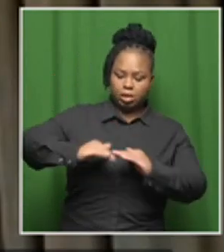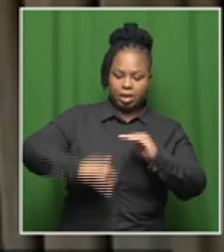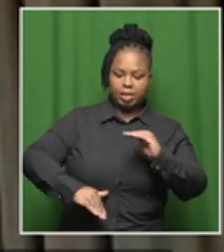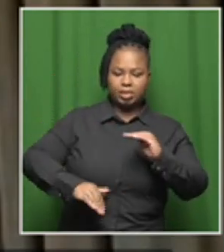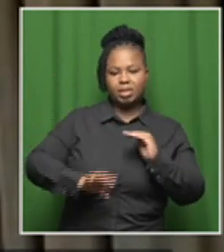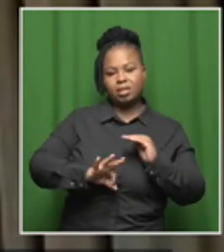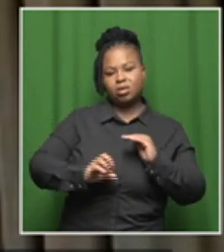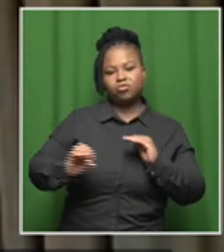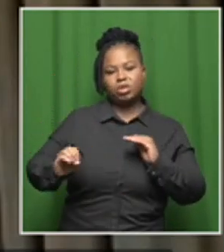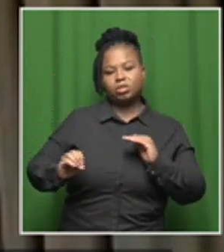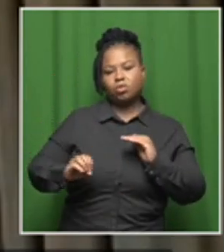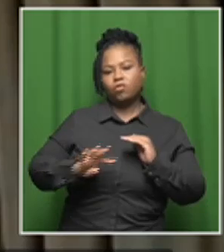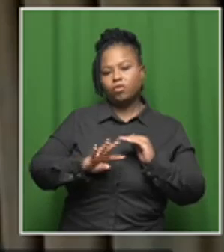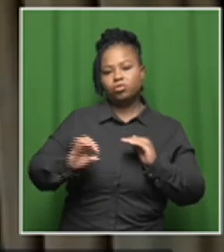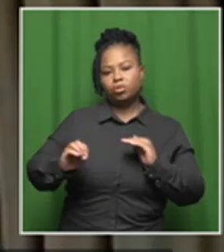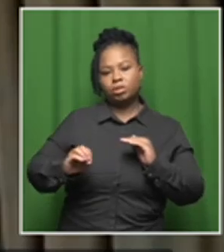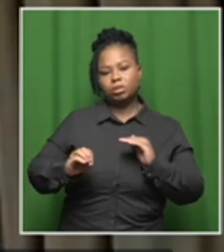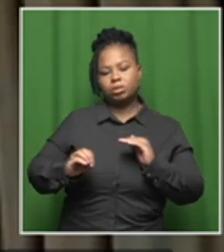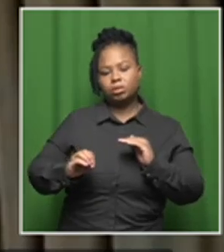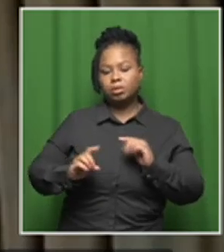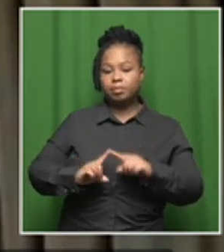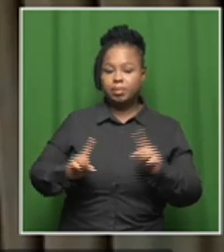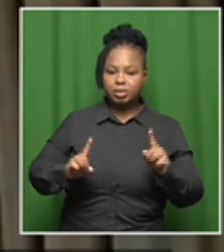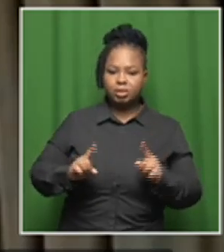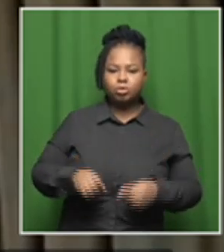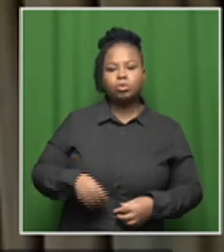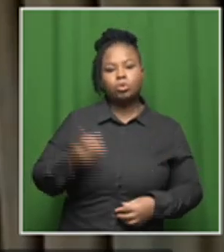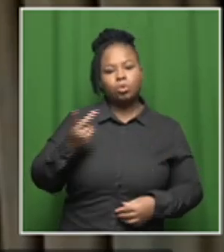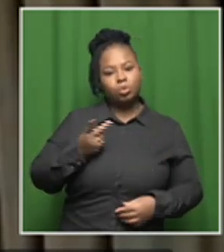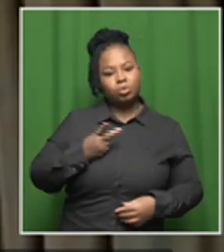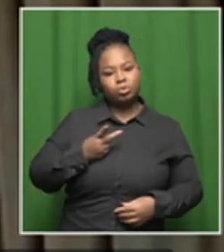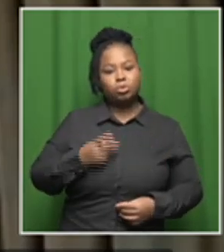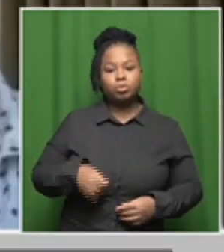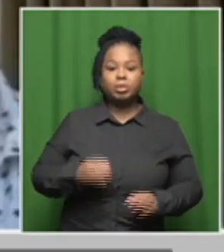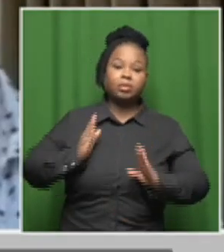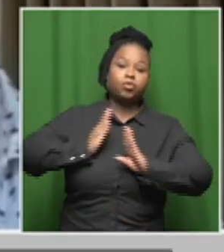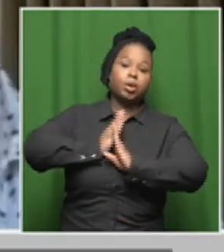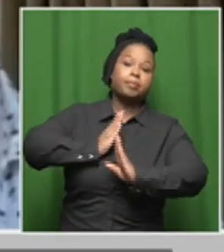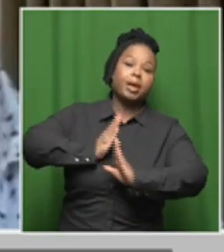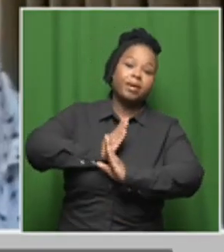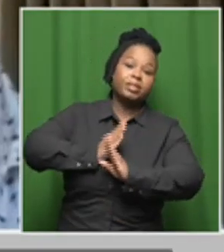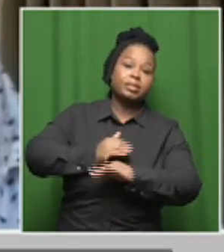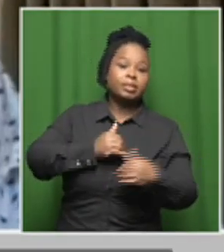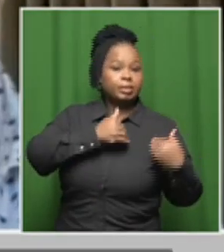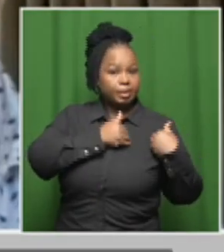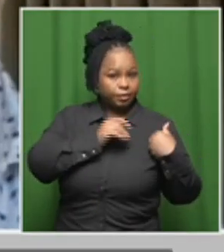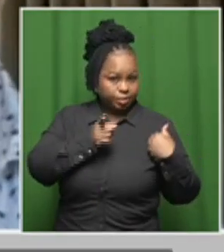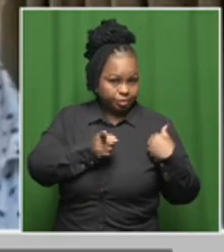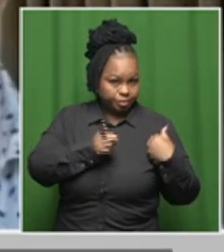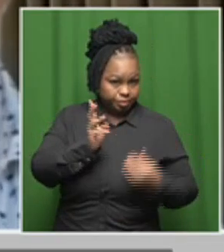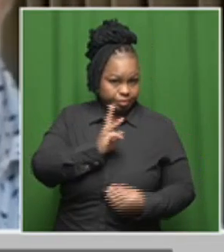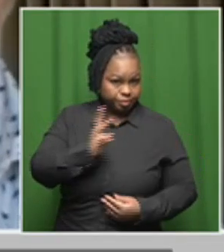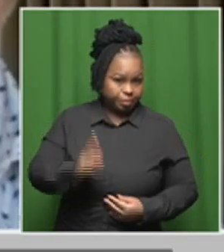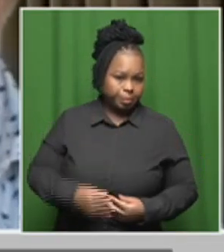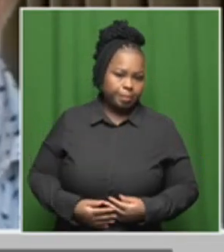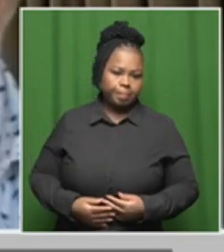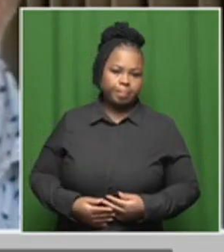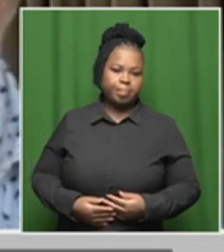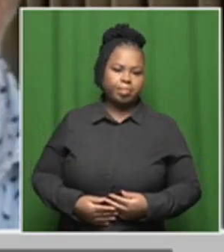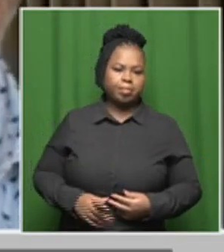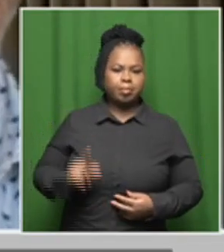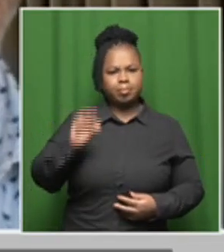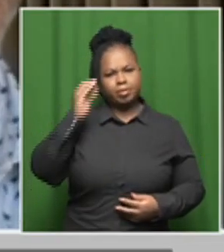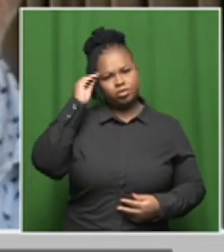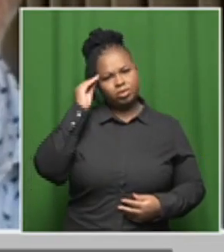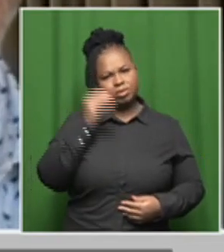be a threat to aircraft, but they are a threat to so much else, including privacy and security. Yeah, so interesting. I know there's just